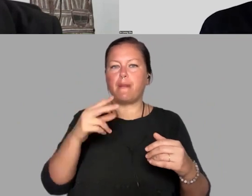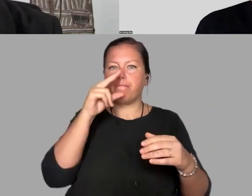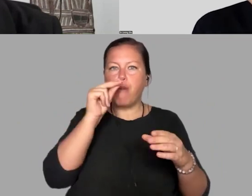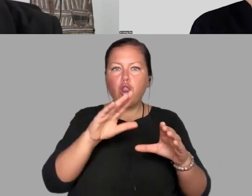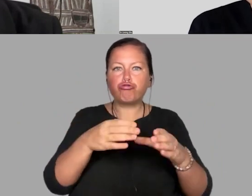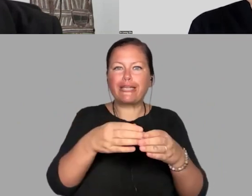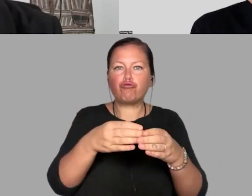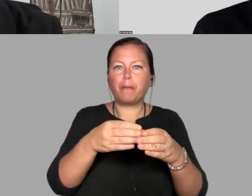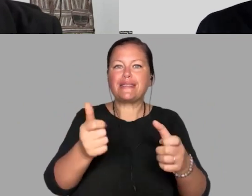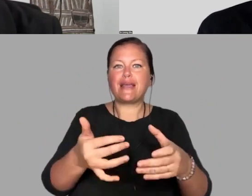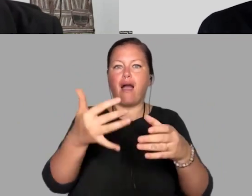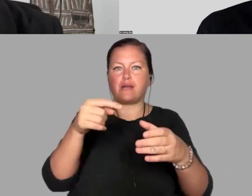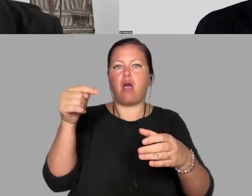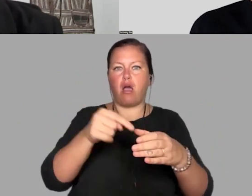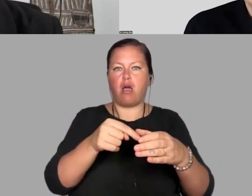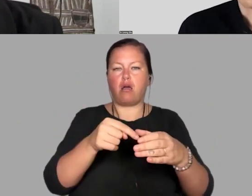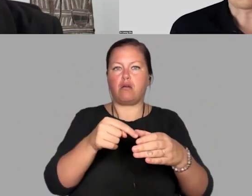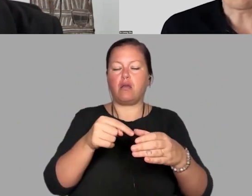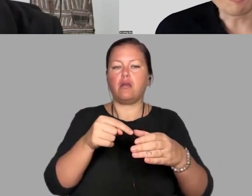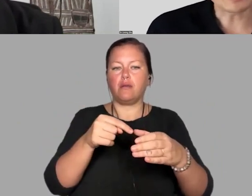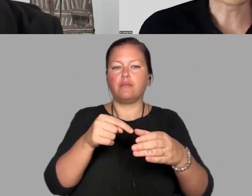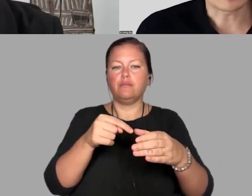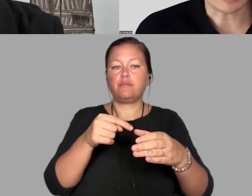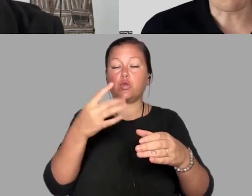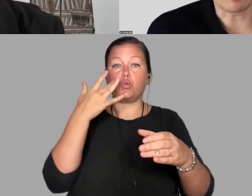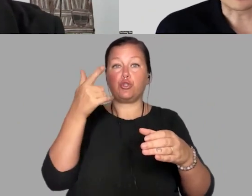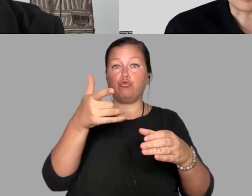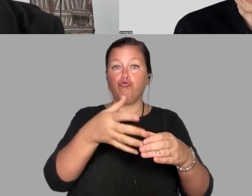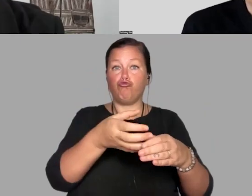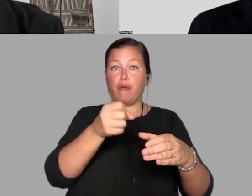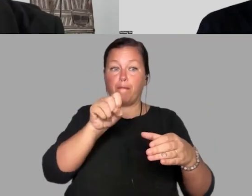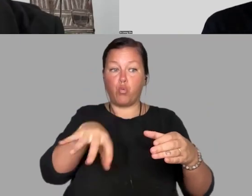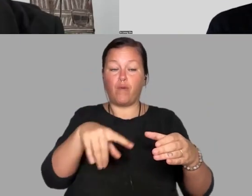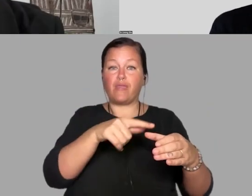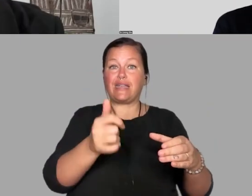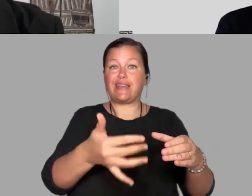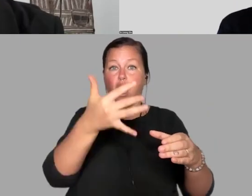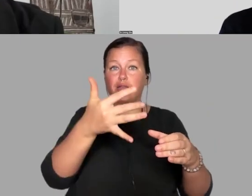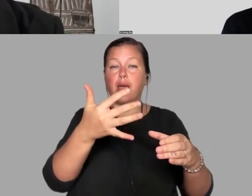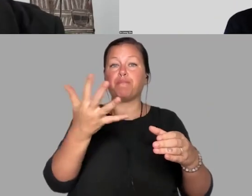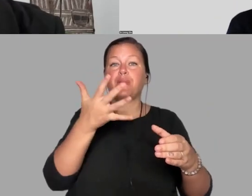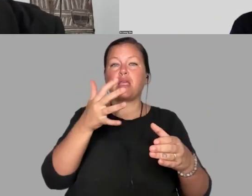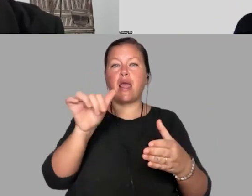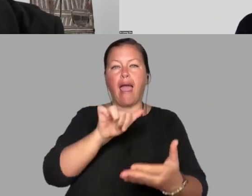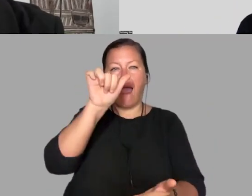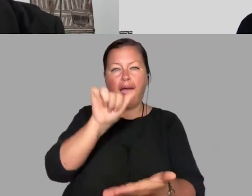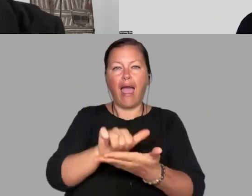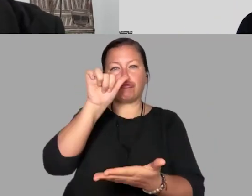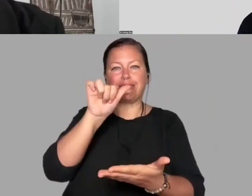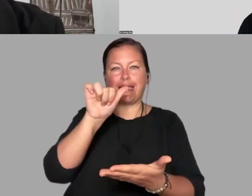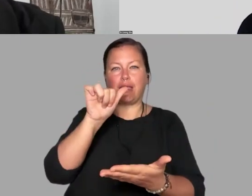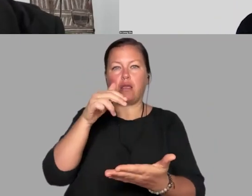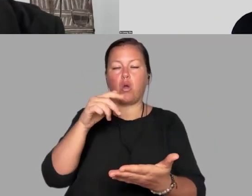in there, and that's not a lot of data. And by removing certain data points, the accuracy for that minority group